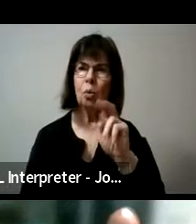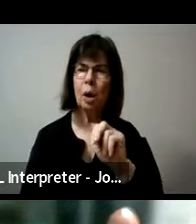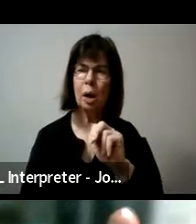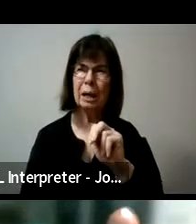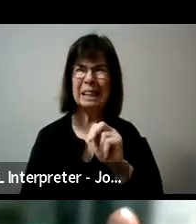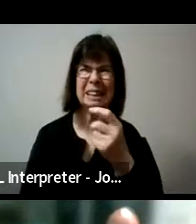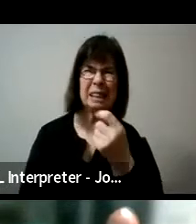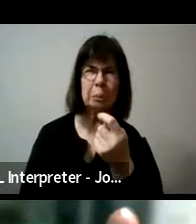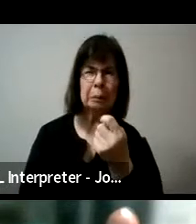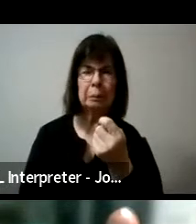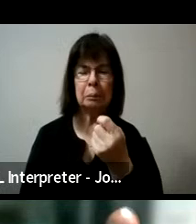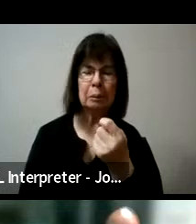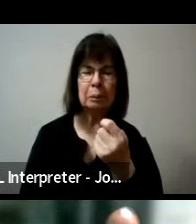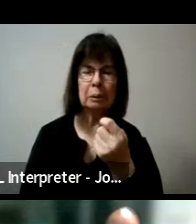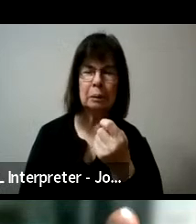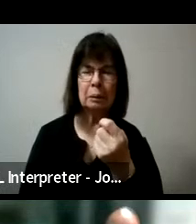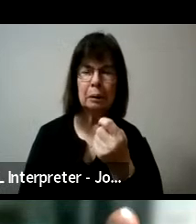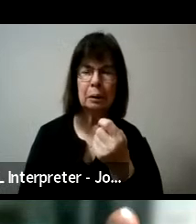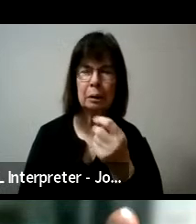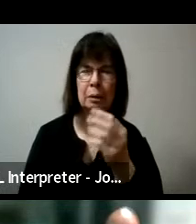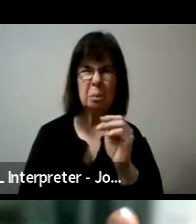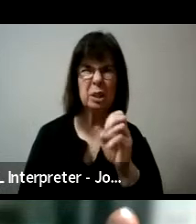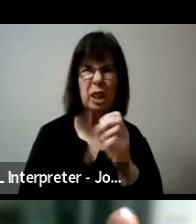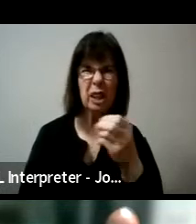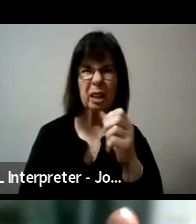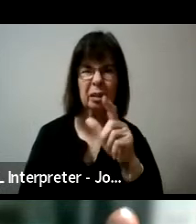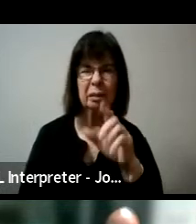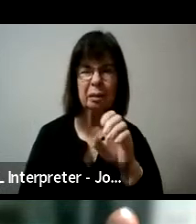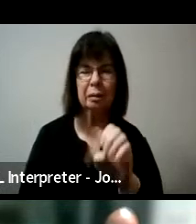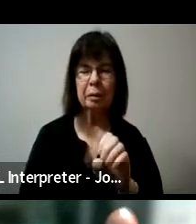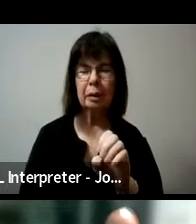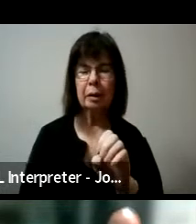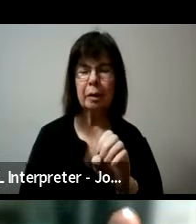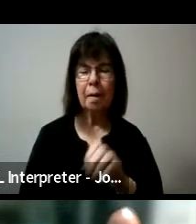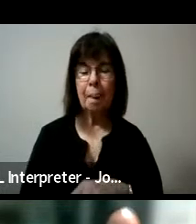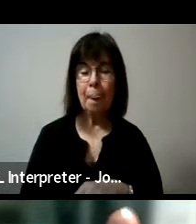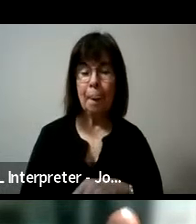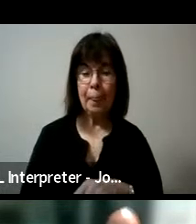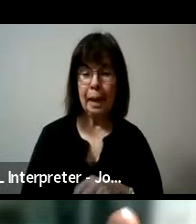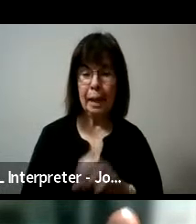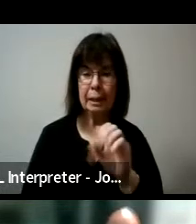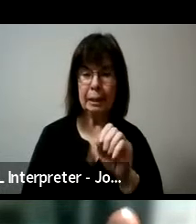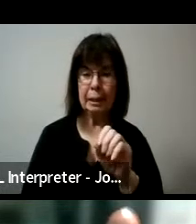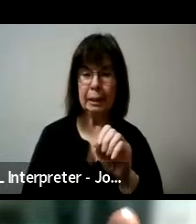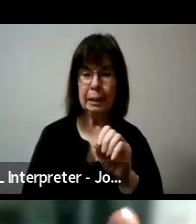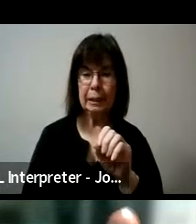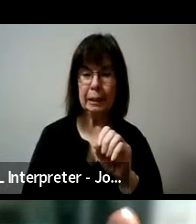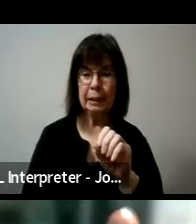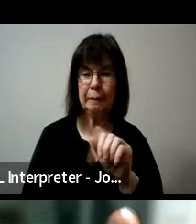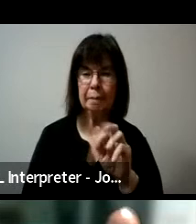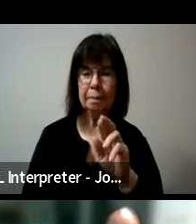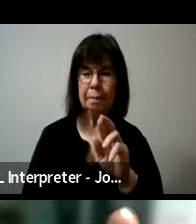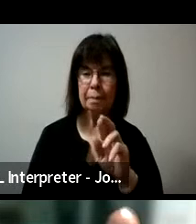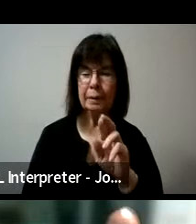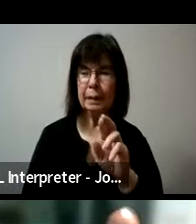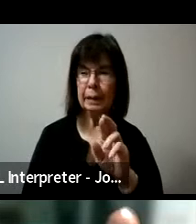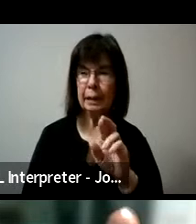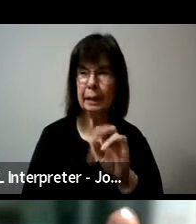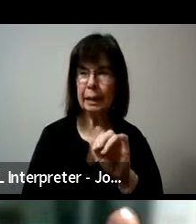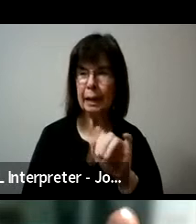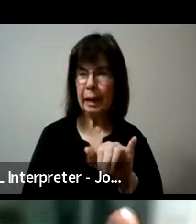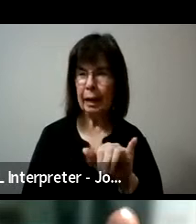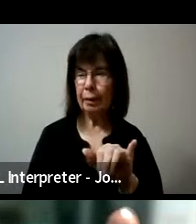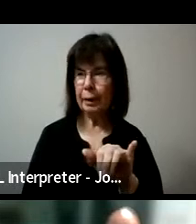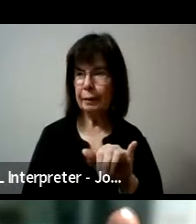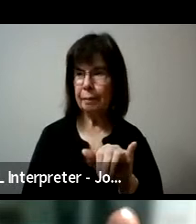little bit you, Michelle, and our colleague Carrie Abbott from Homeless Care and Coordination had to jump